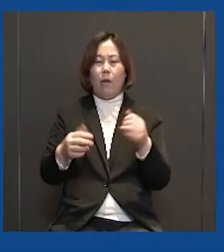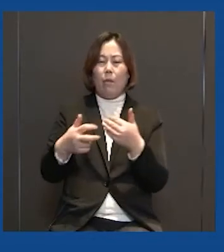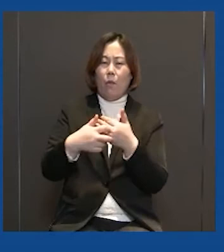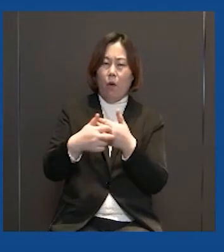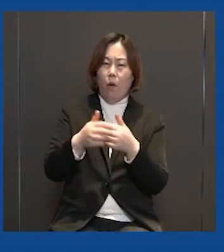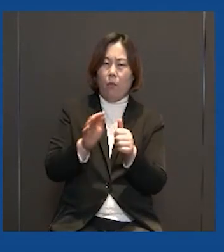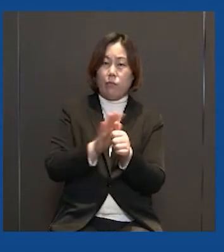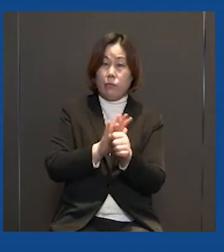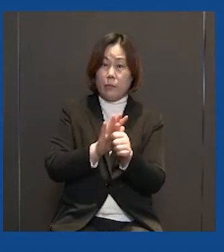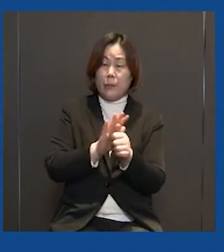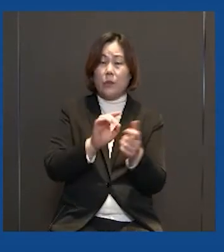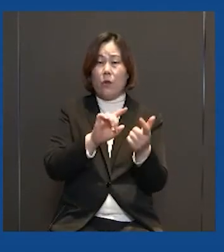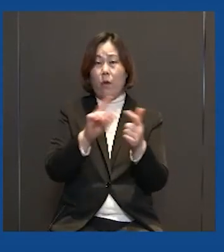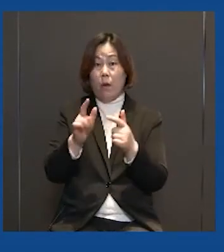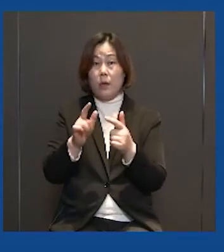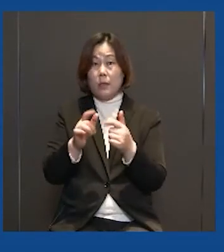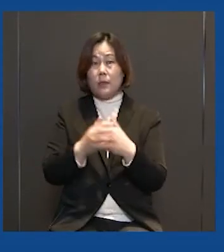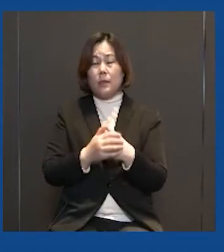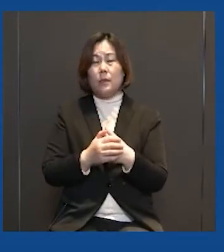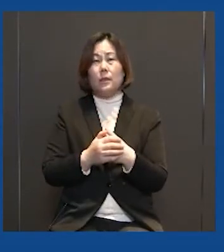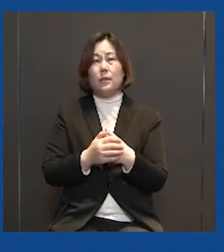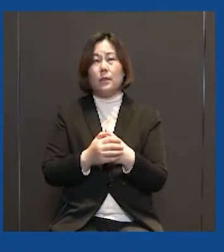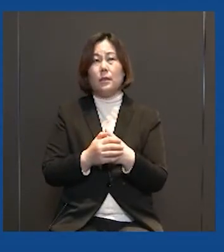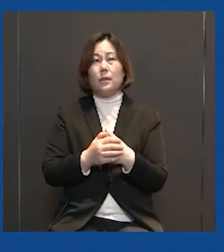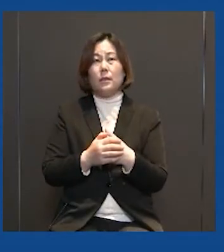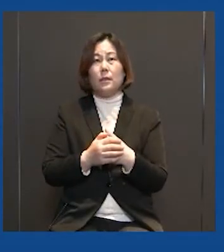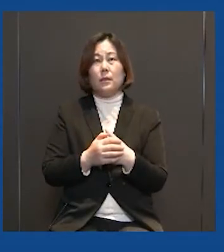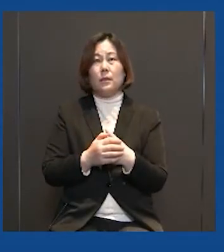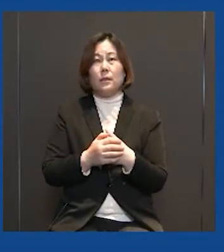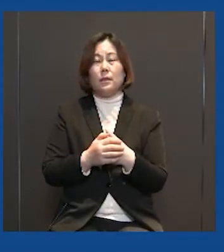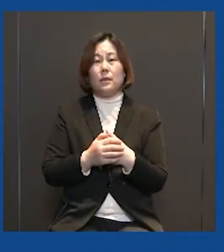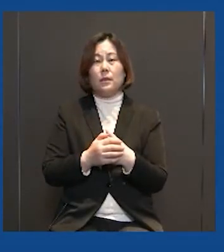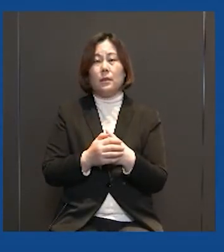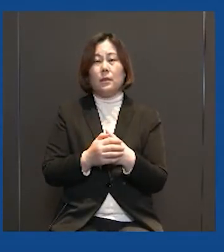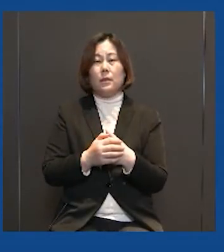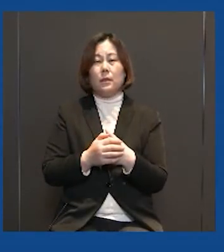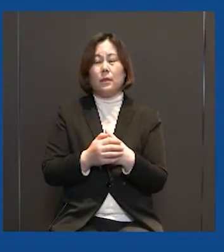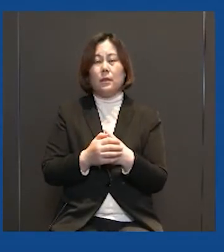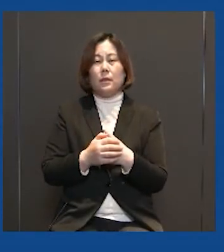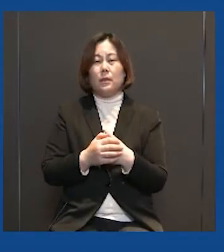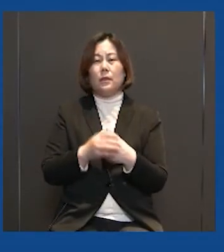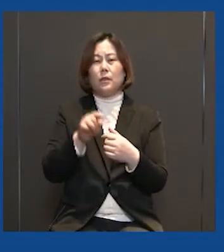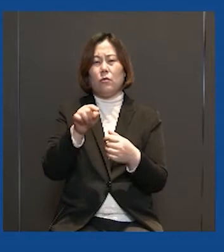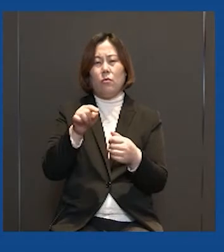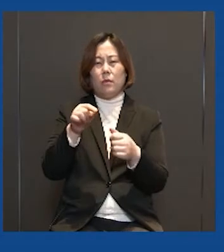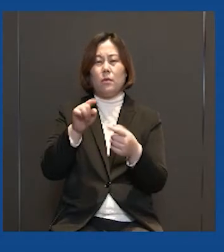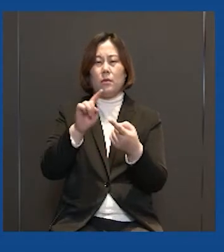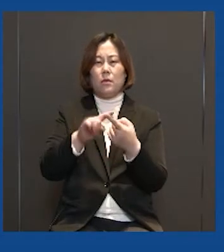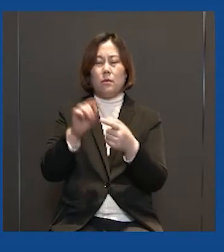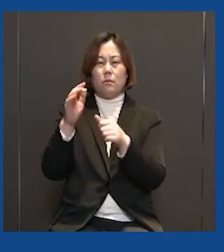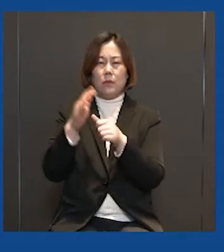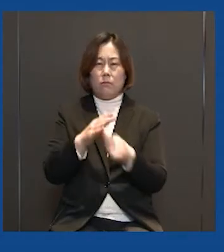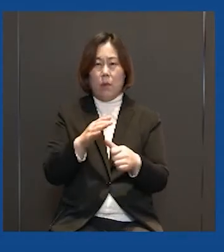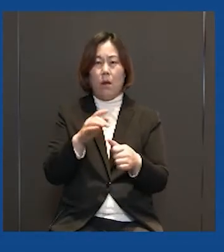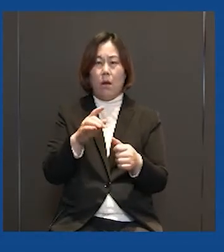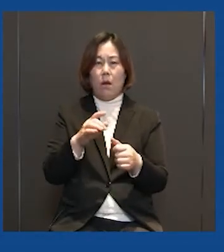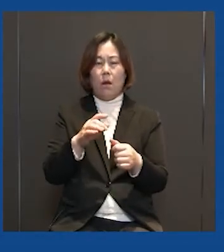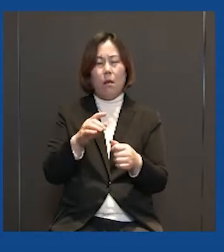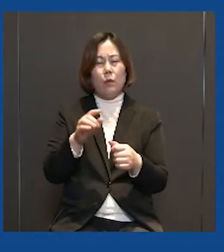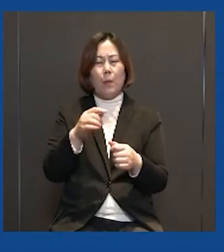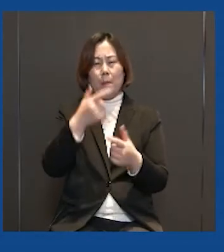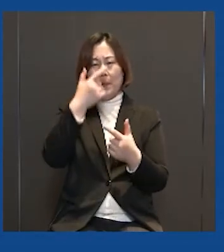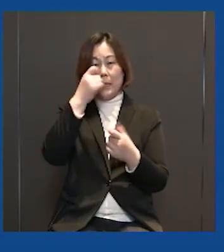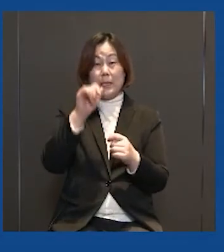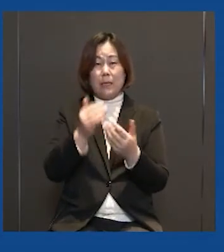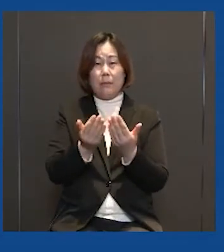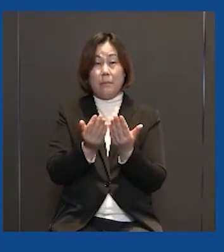That's very clear, I think, to all of us. But I believe we need to focus a bit more on the change in